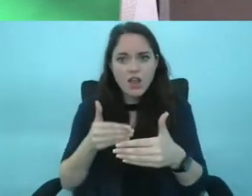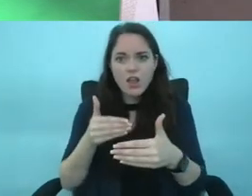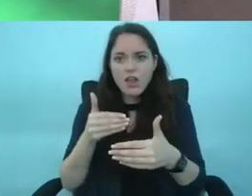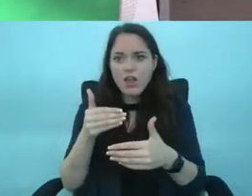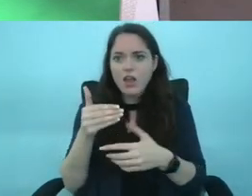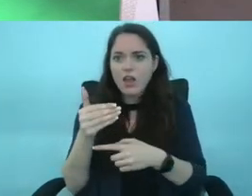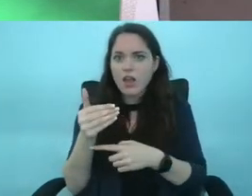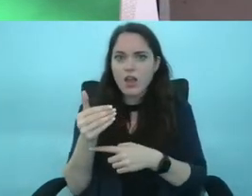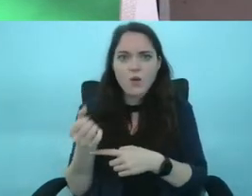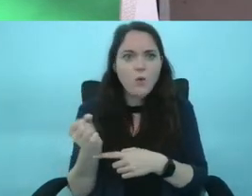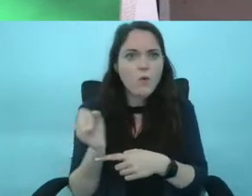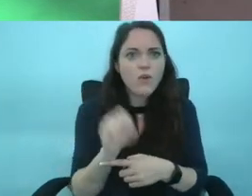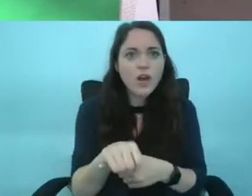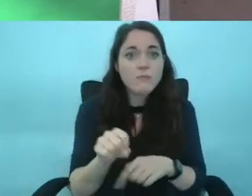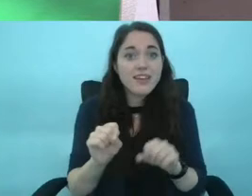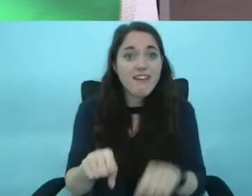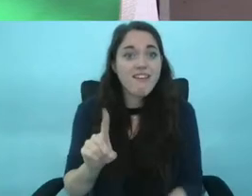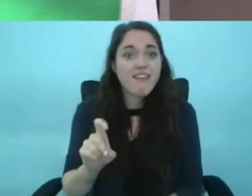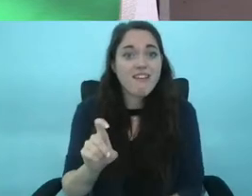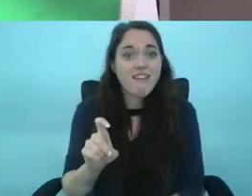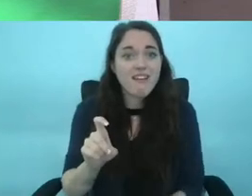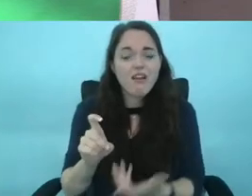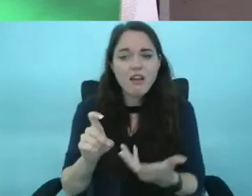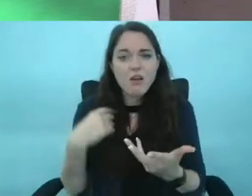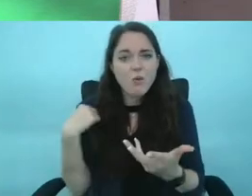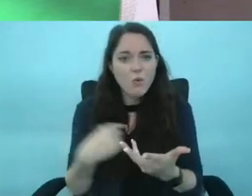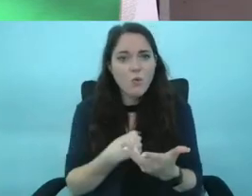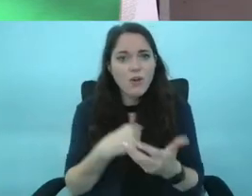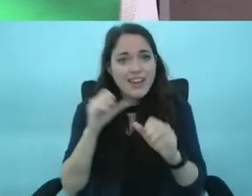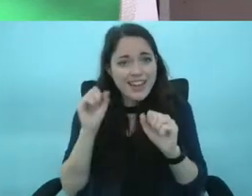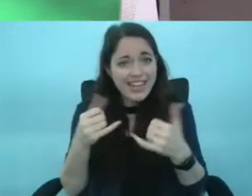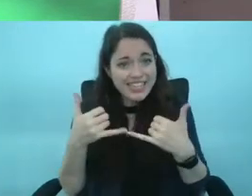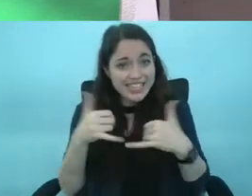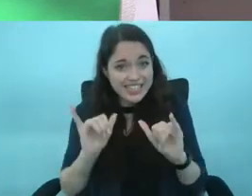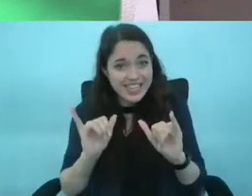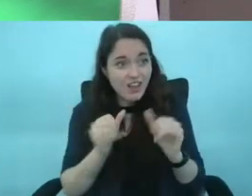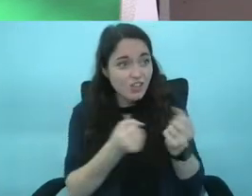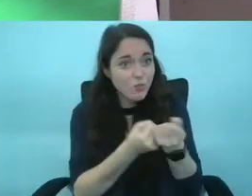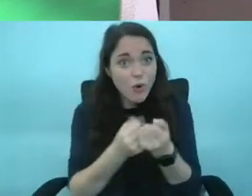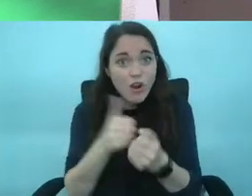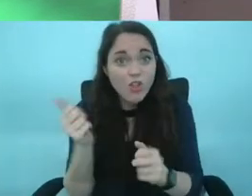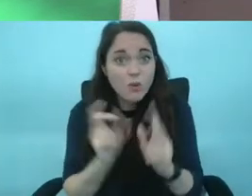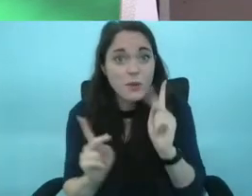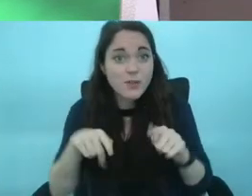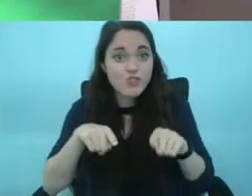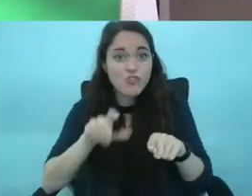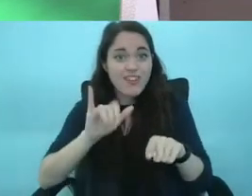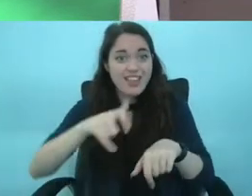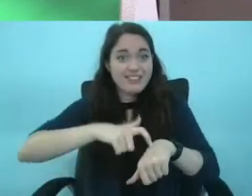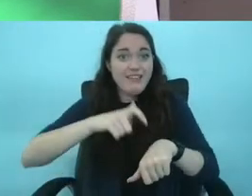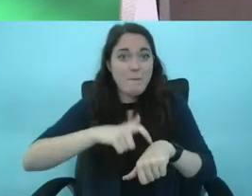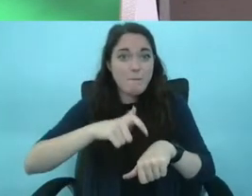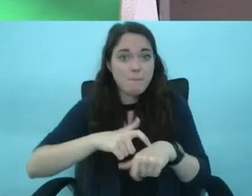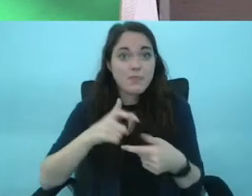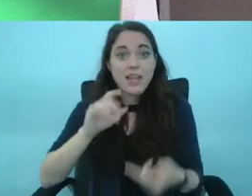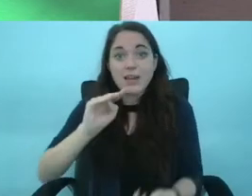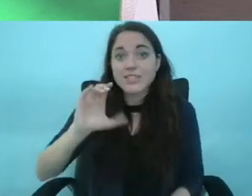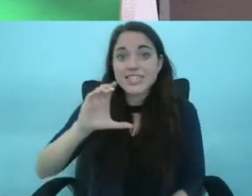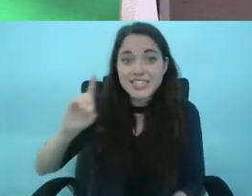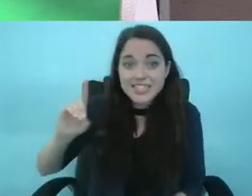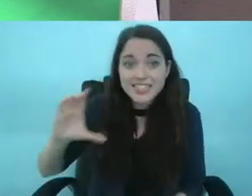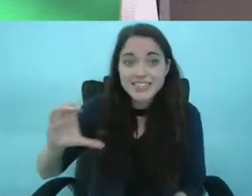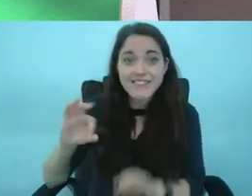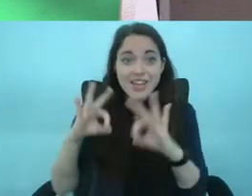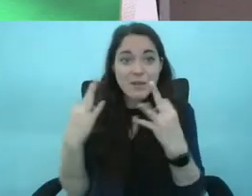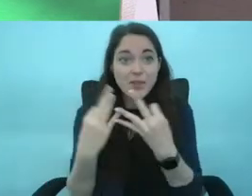attend to our responses as individuals and as an MCCDC family and community of faith? We